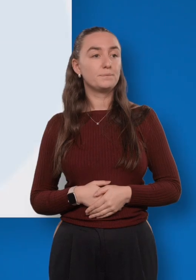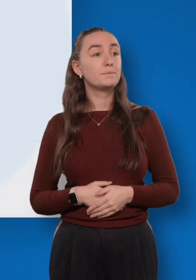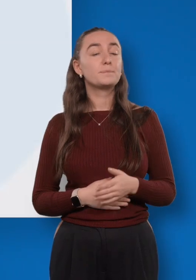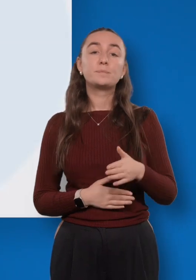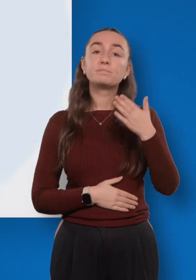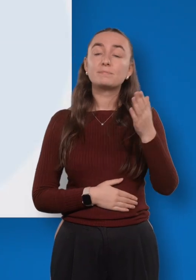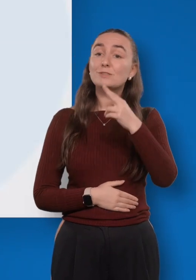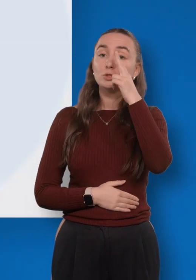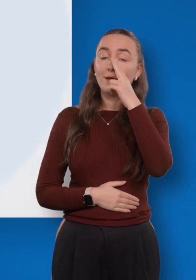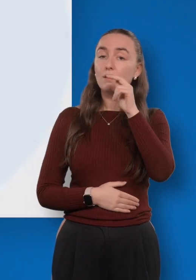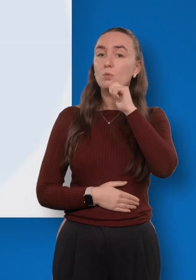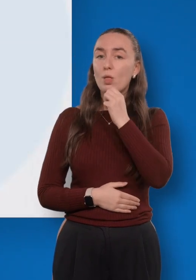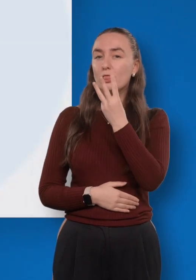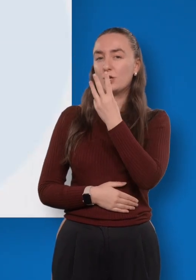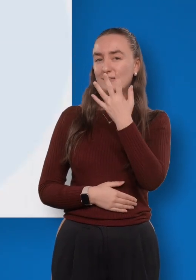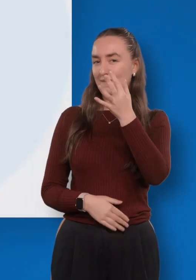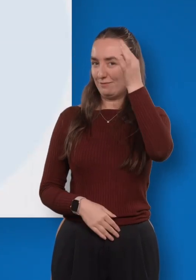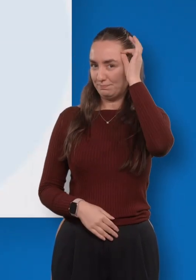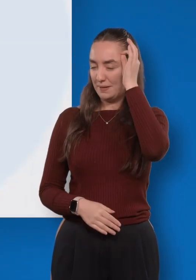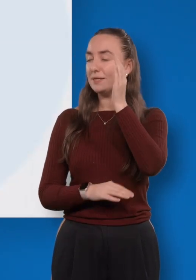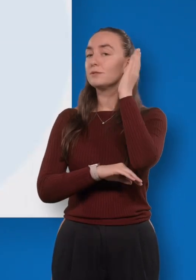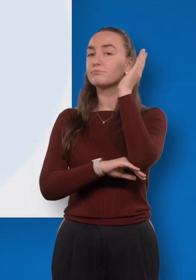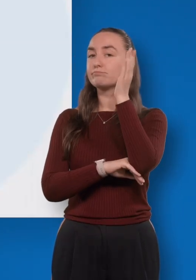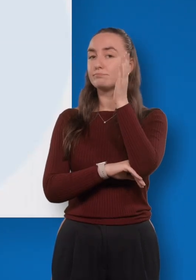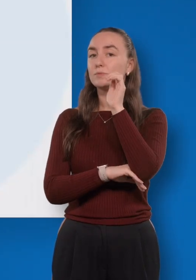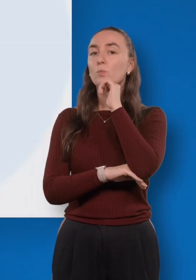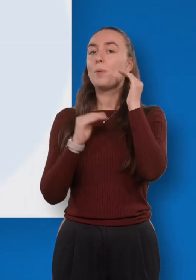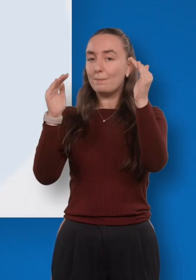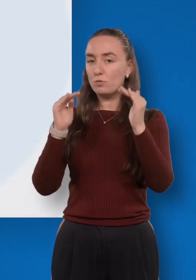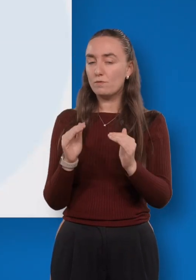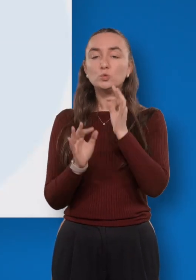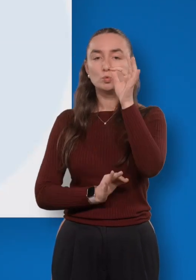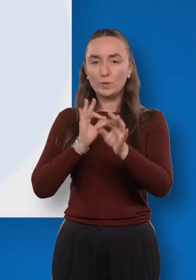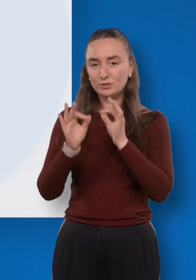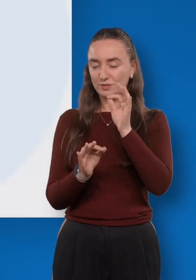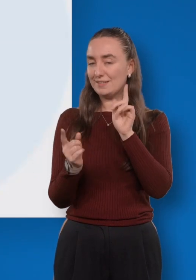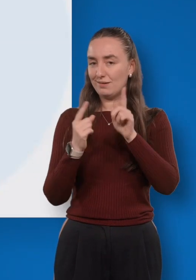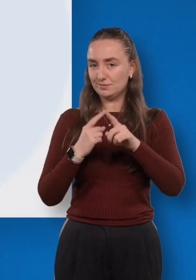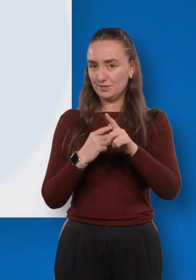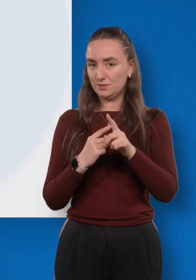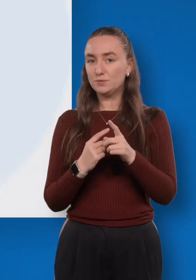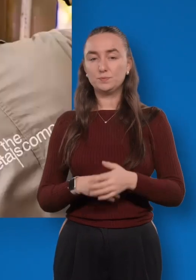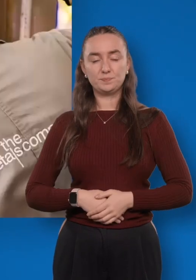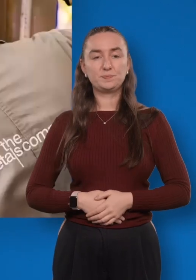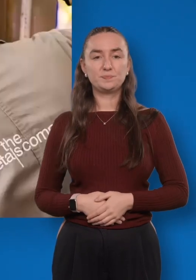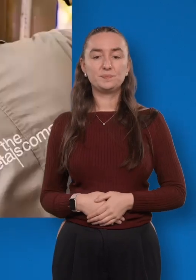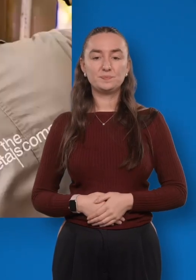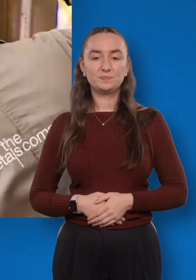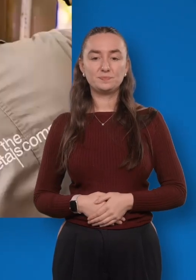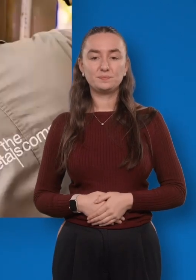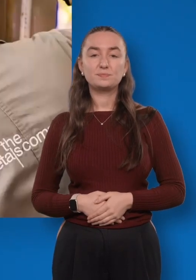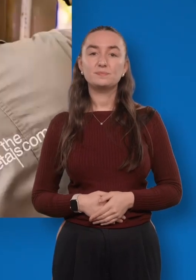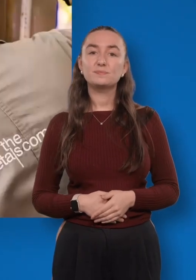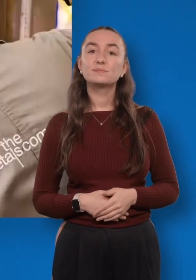about 35 minutes, and then we're going to have the Q&A. I'll just quickly introduce the Equality,